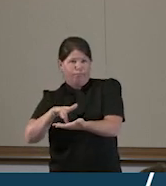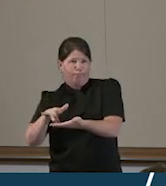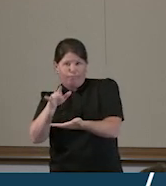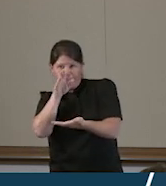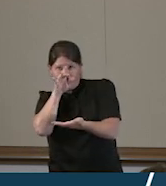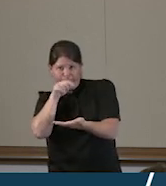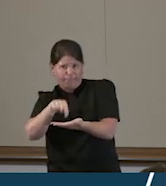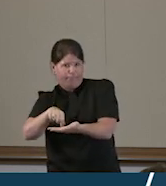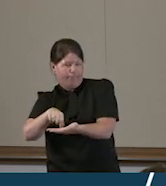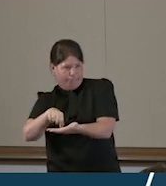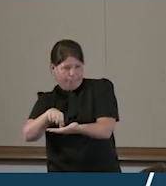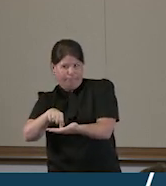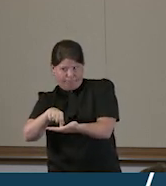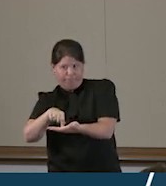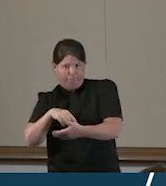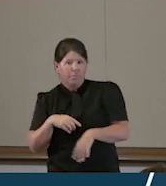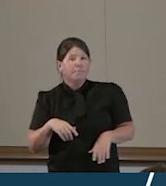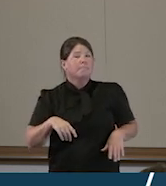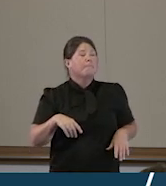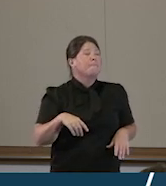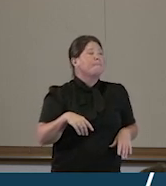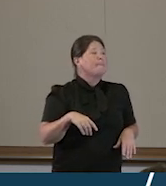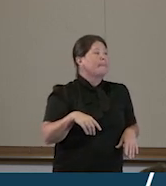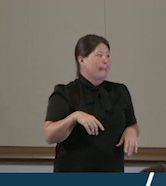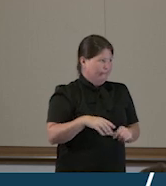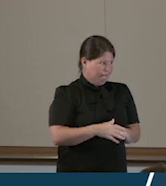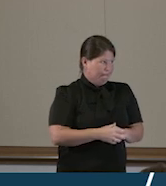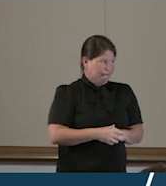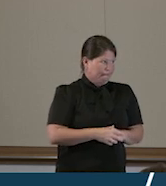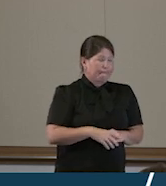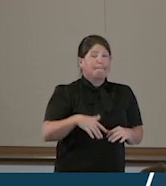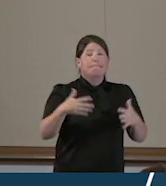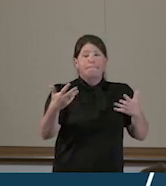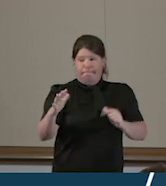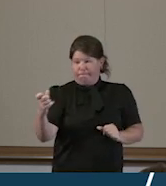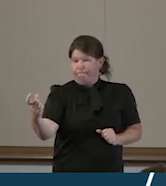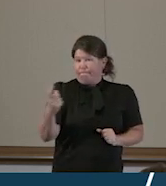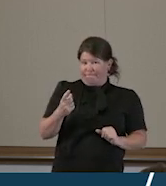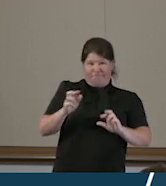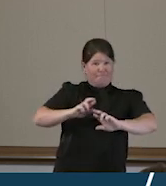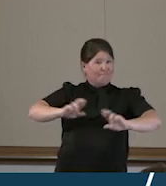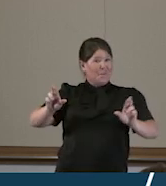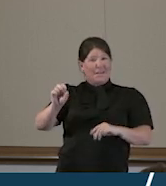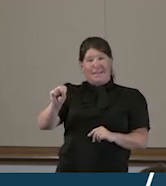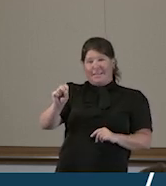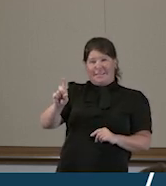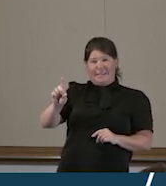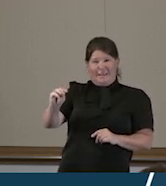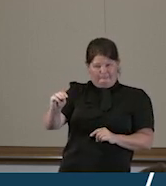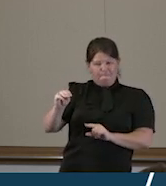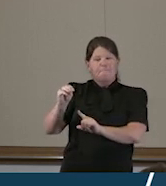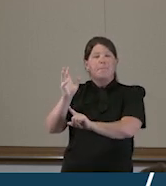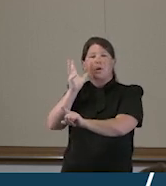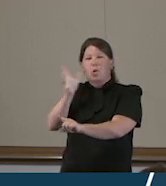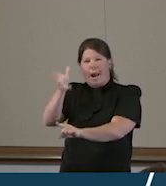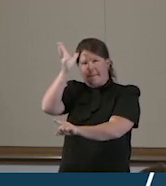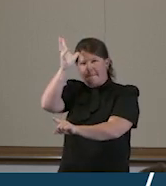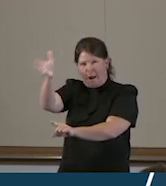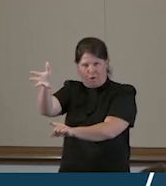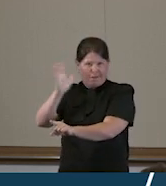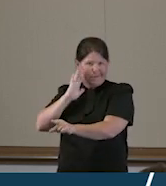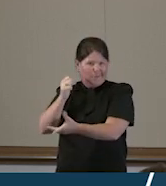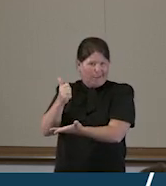Her grandparents, so she comes, we do the STM agreement, her grandparents are her supporters. And